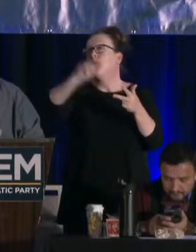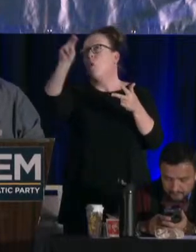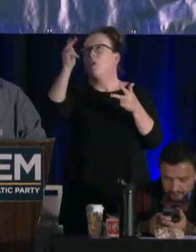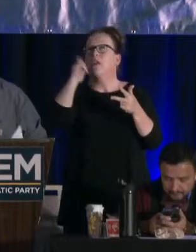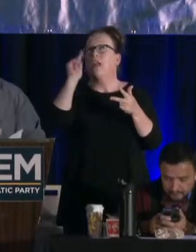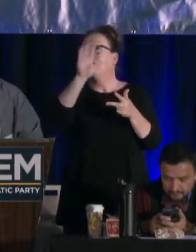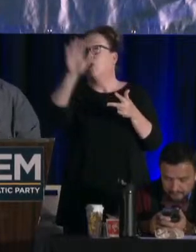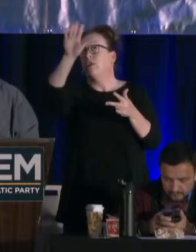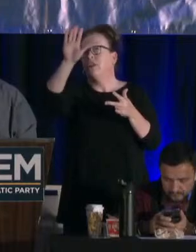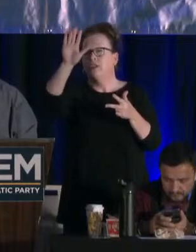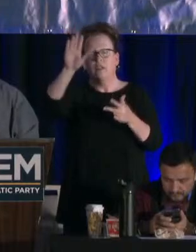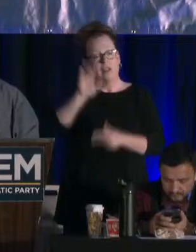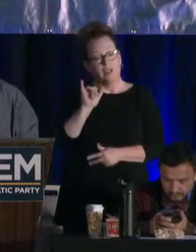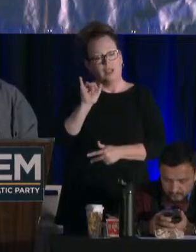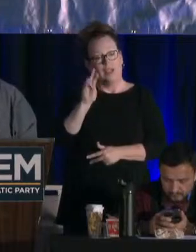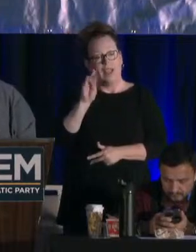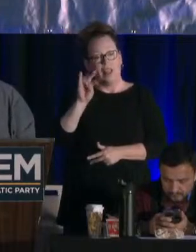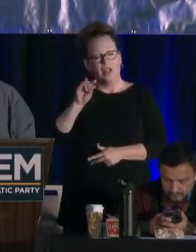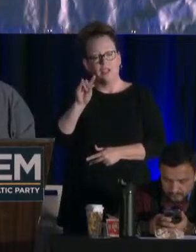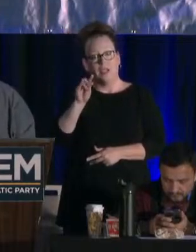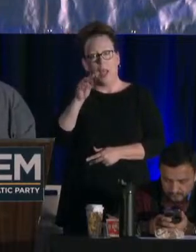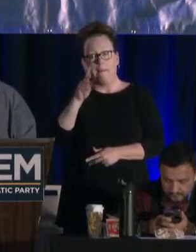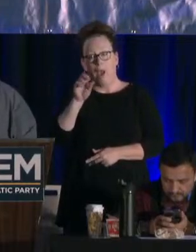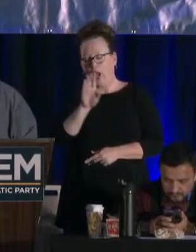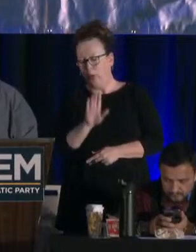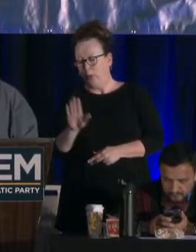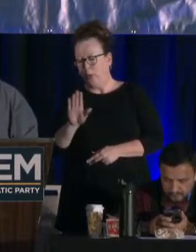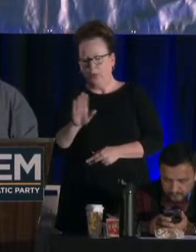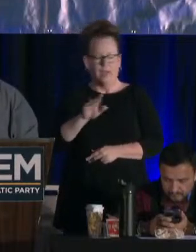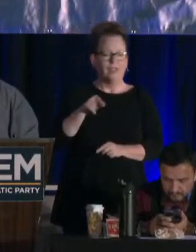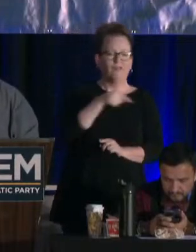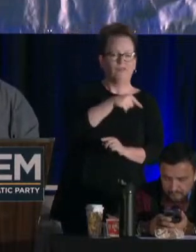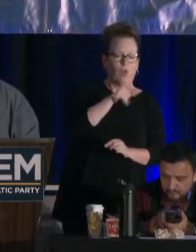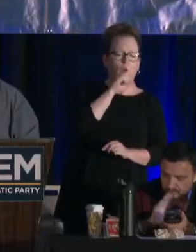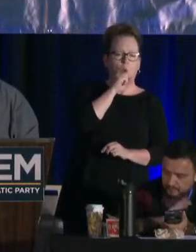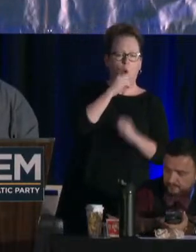California, the Inland Empire, and Orange County.